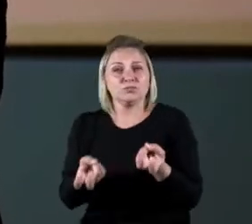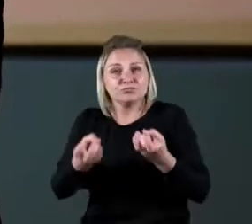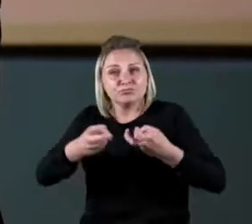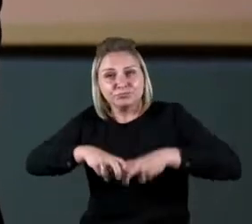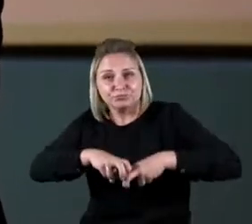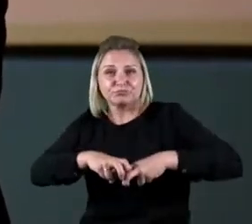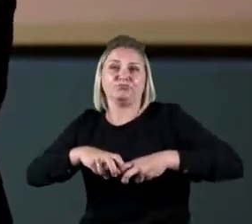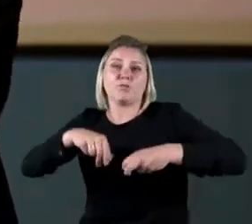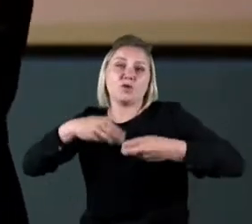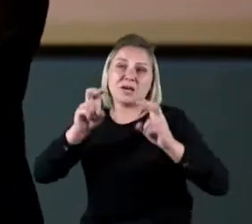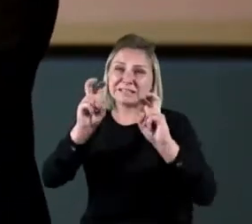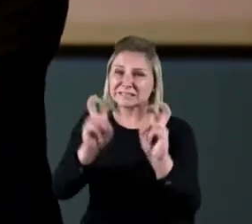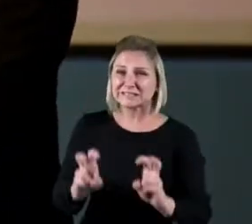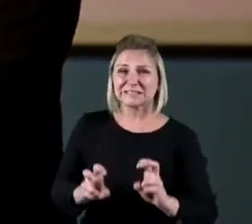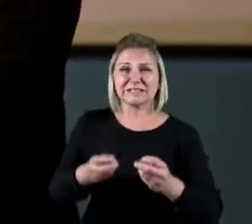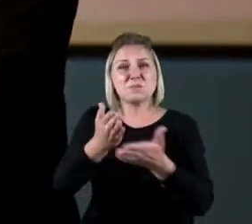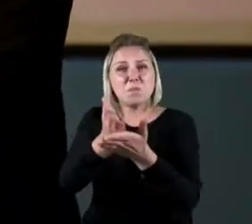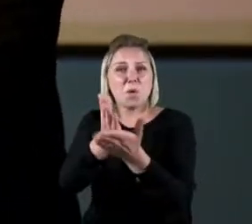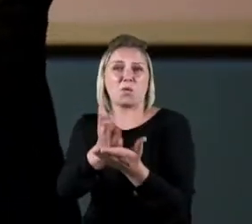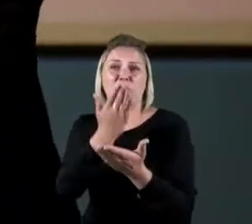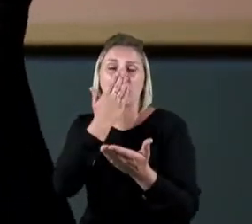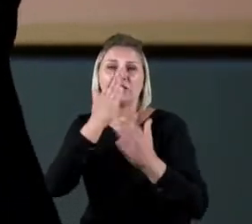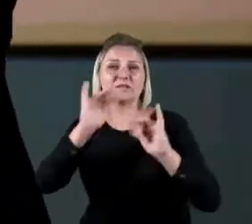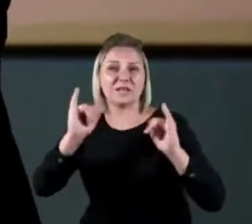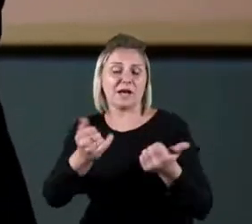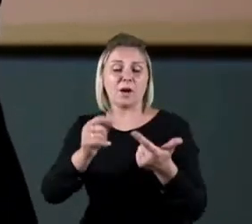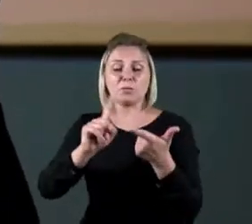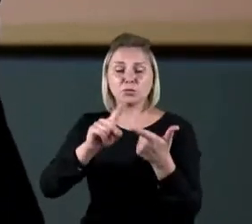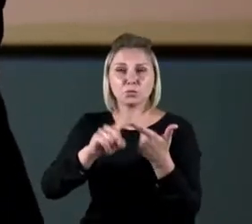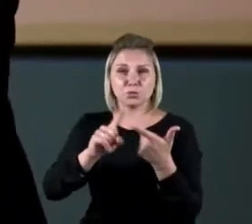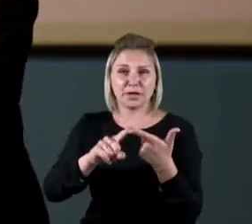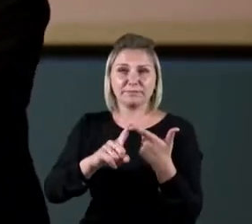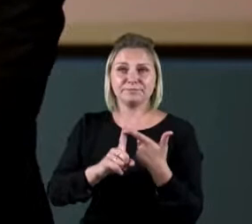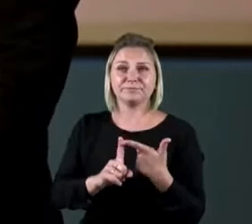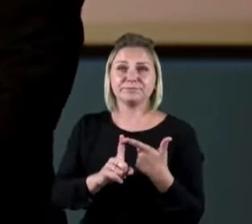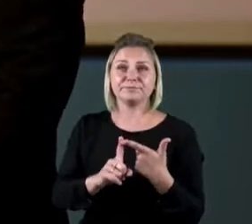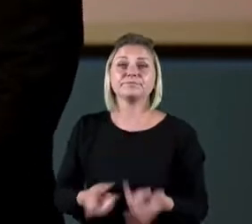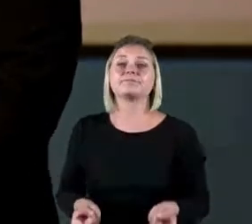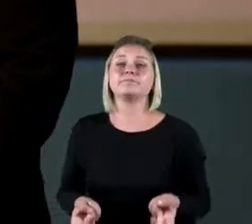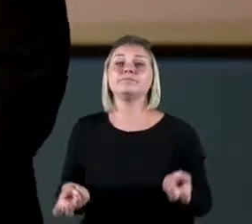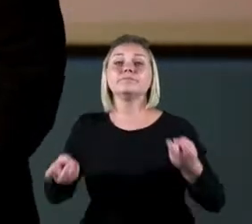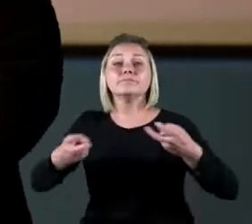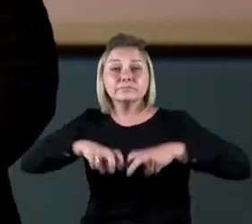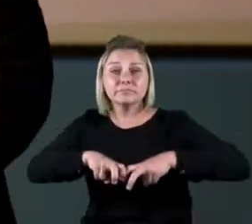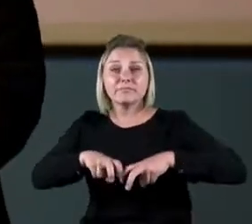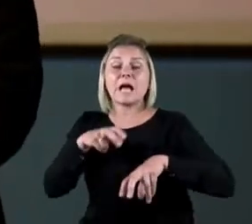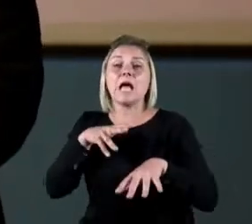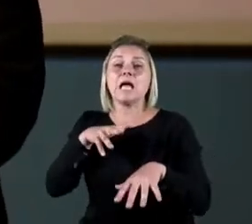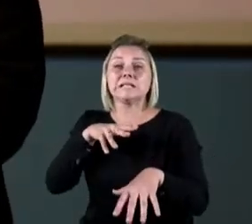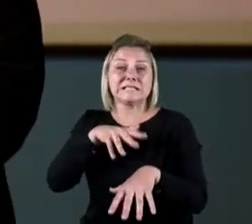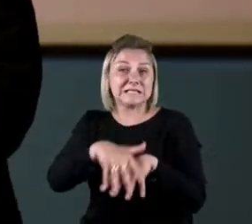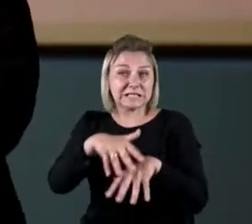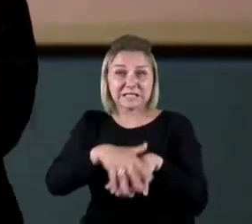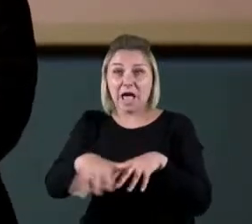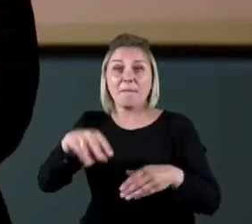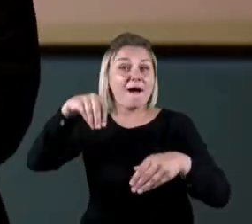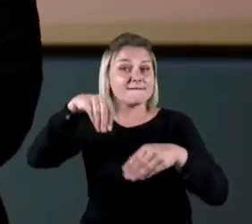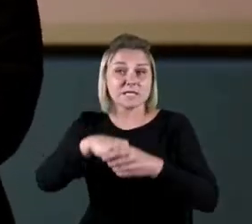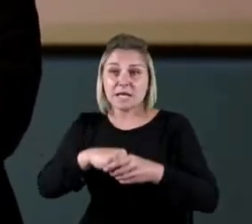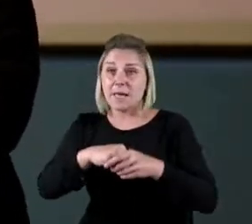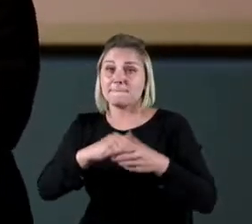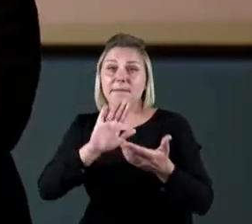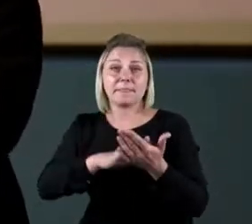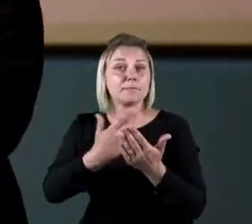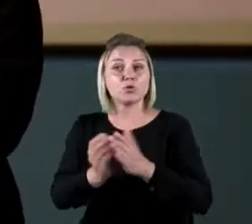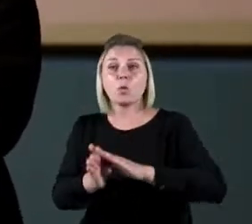and developmental joint ventures. Number 2, it's very important to create systems that are not exclusive, systems